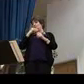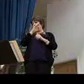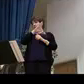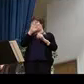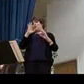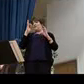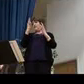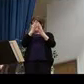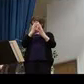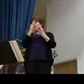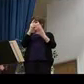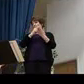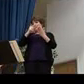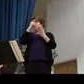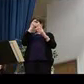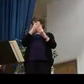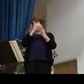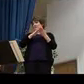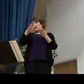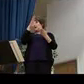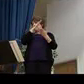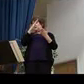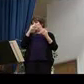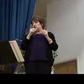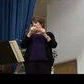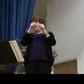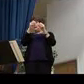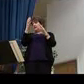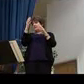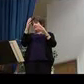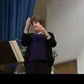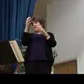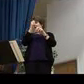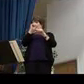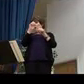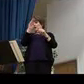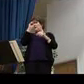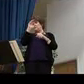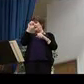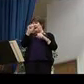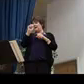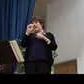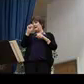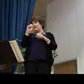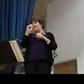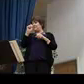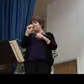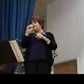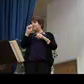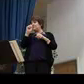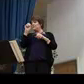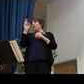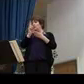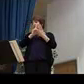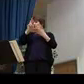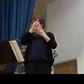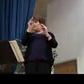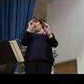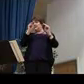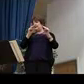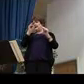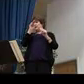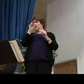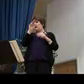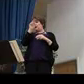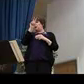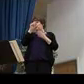Bachelor of Arts in Curriculum Instruction from the University of Montana in 2000, and in 2005 she became